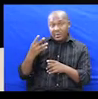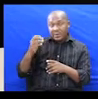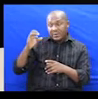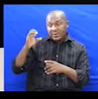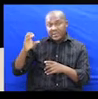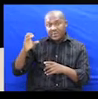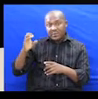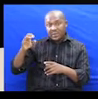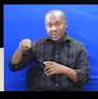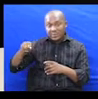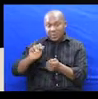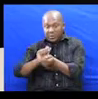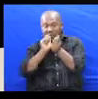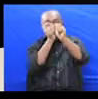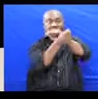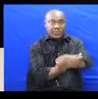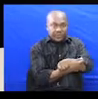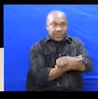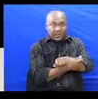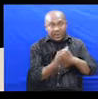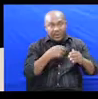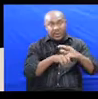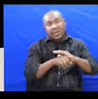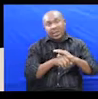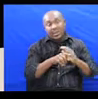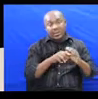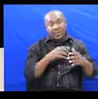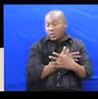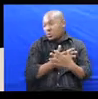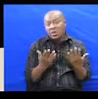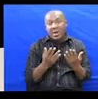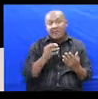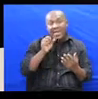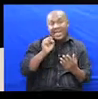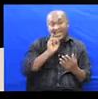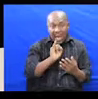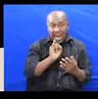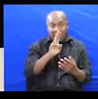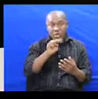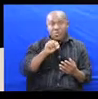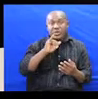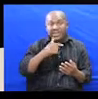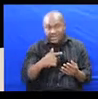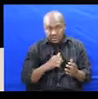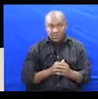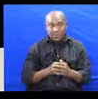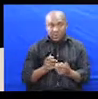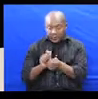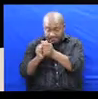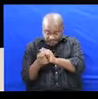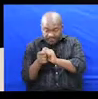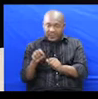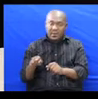cubic. Why? Because we don't have the SI unity which is measured in gram per centimeter cubic. Therefore, we